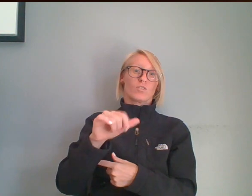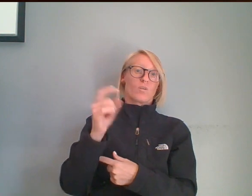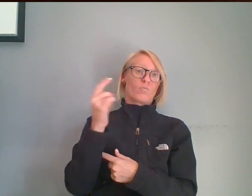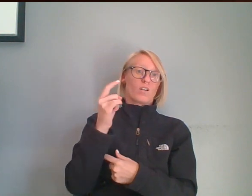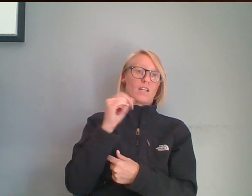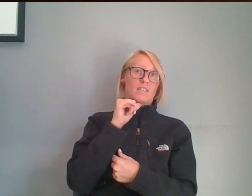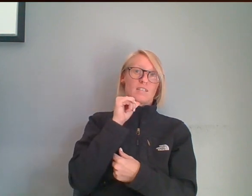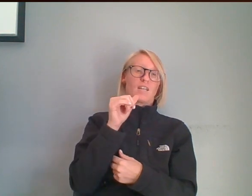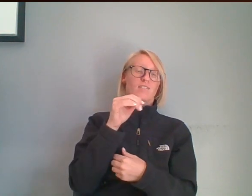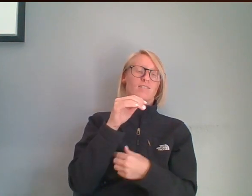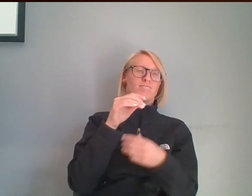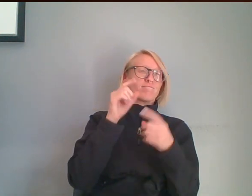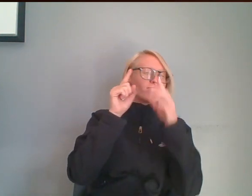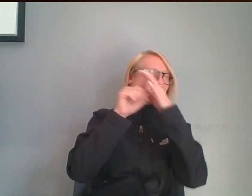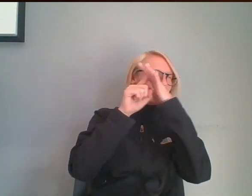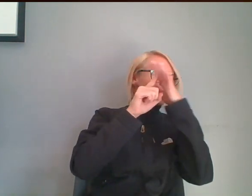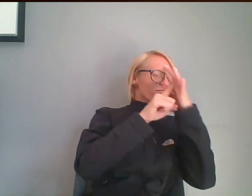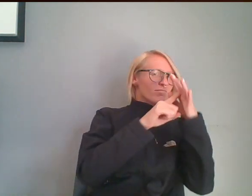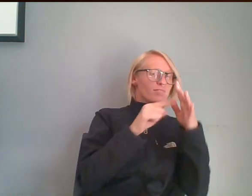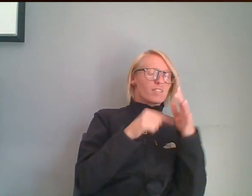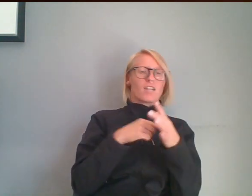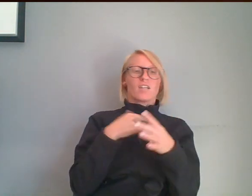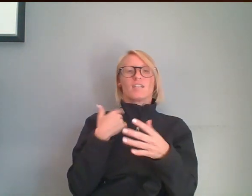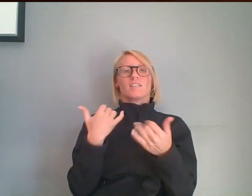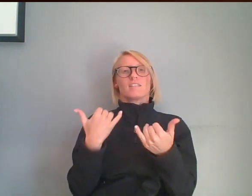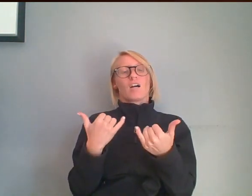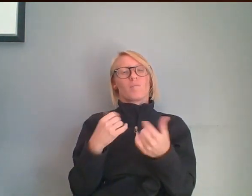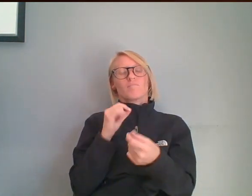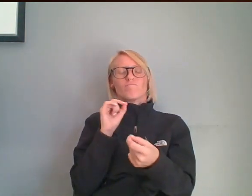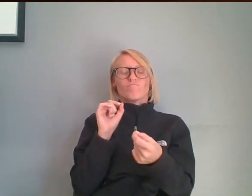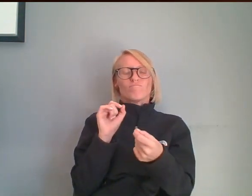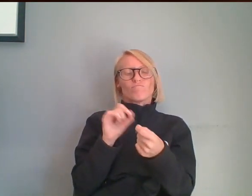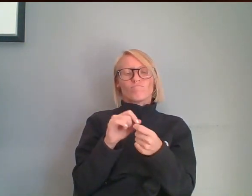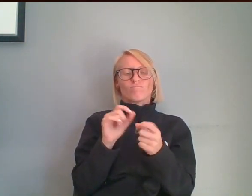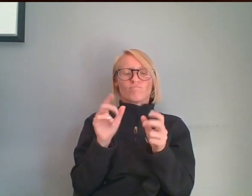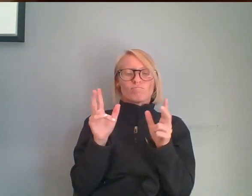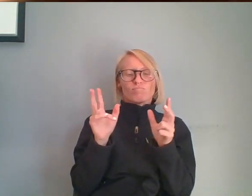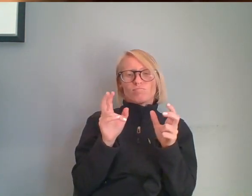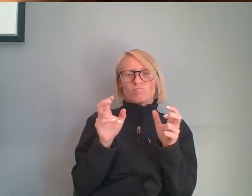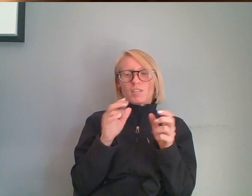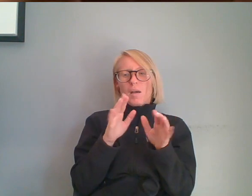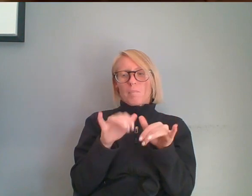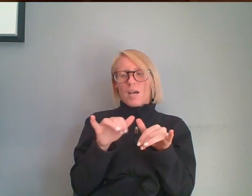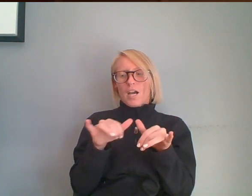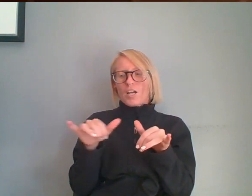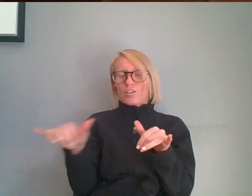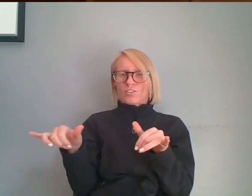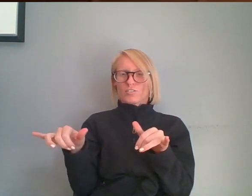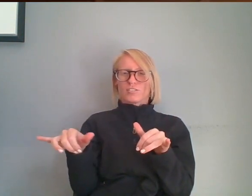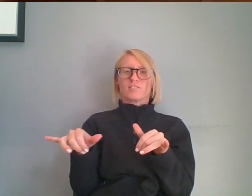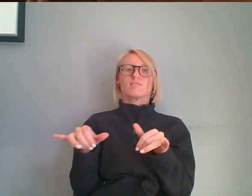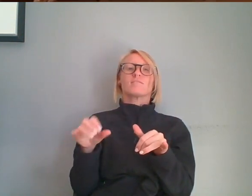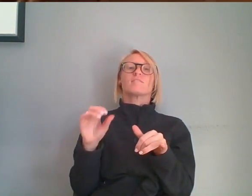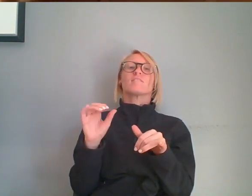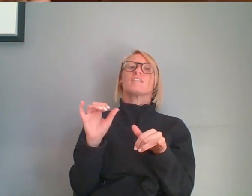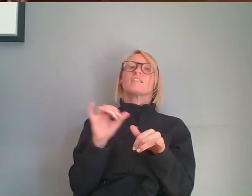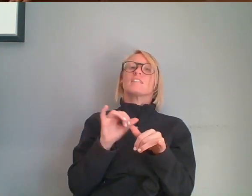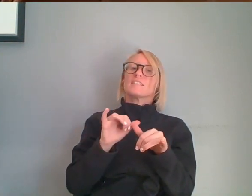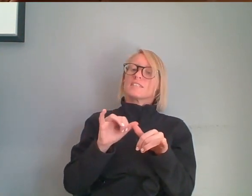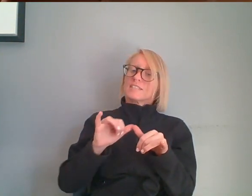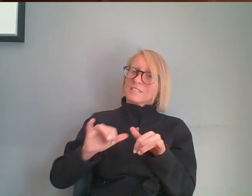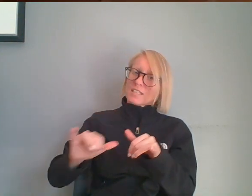not to stockpile, so I'm going to try to be a little more devious, and I'm going to give you patterns, okay?